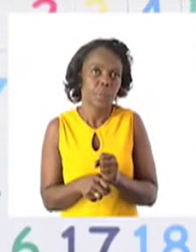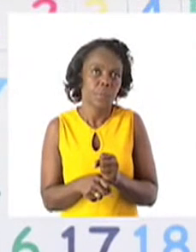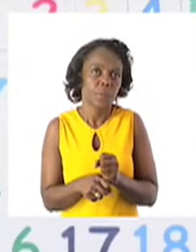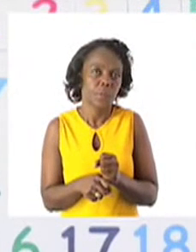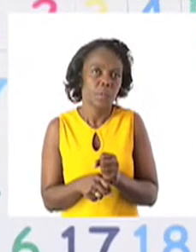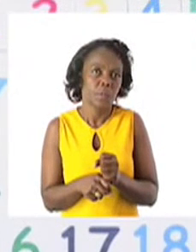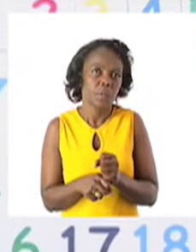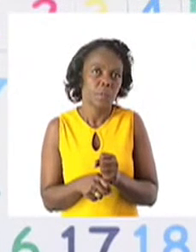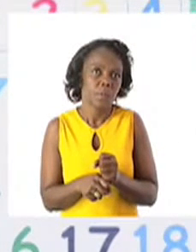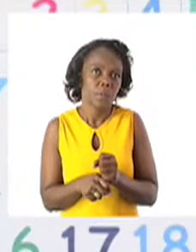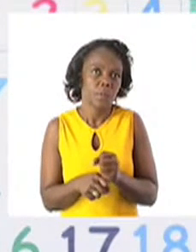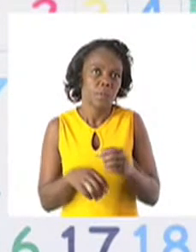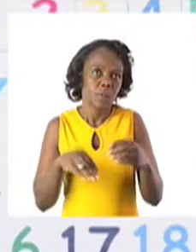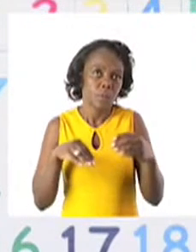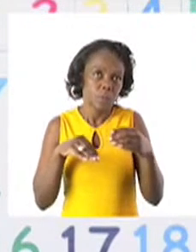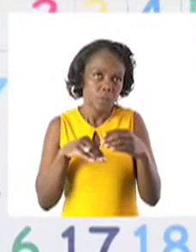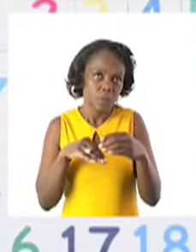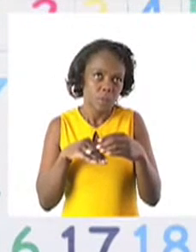You can say